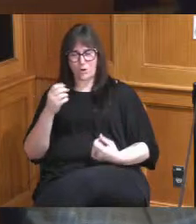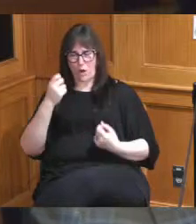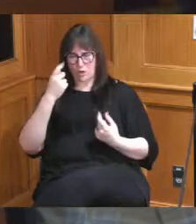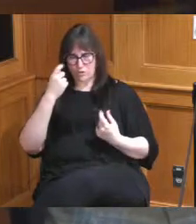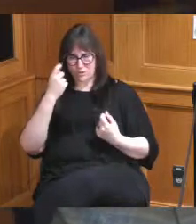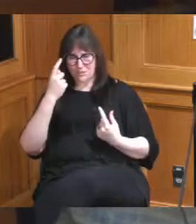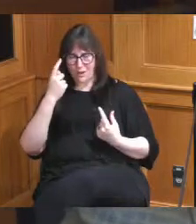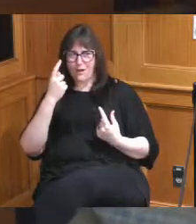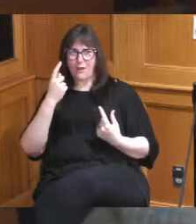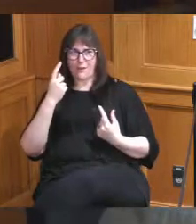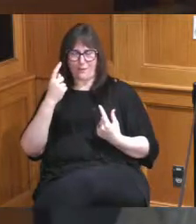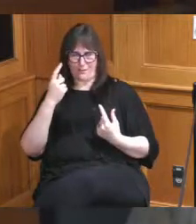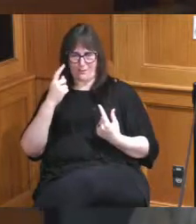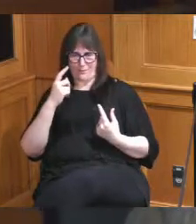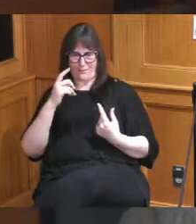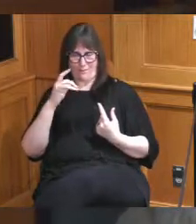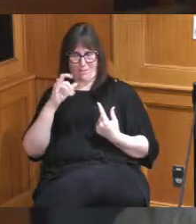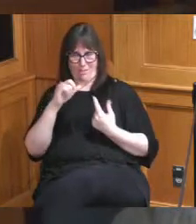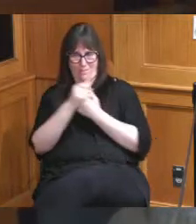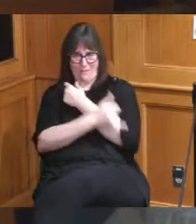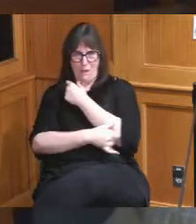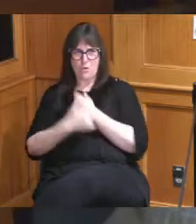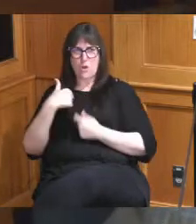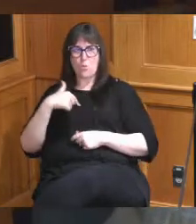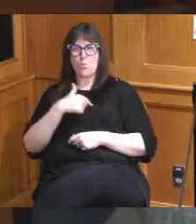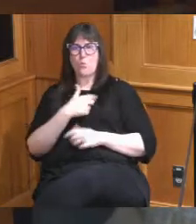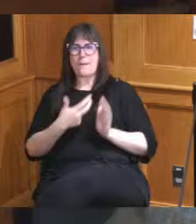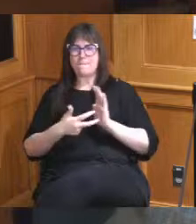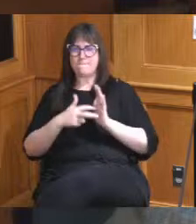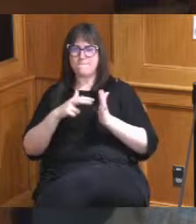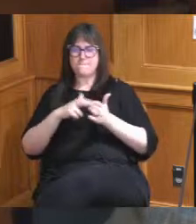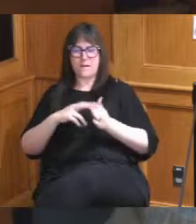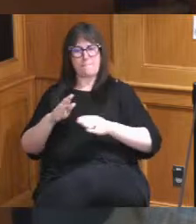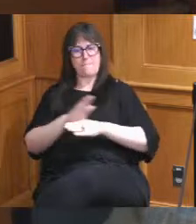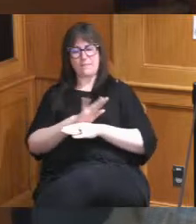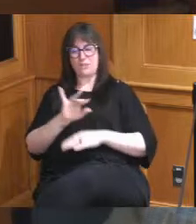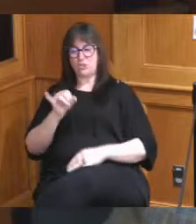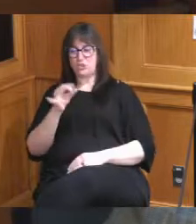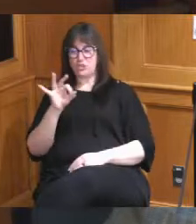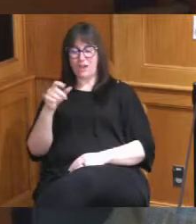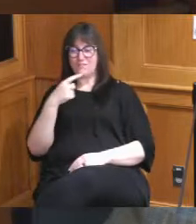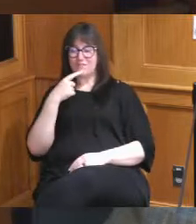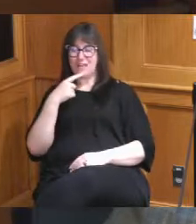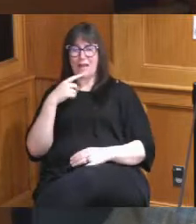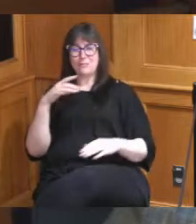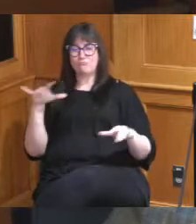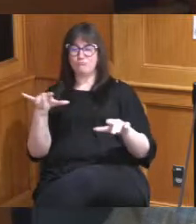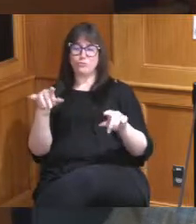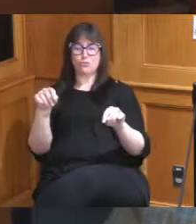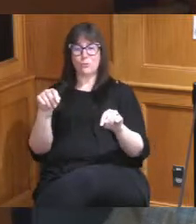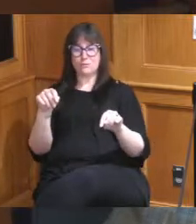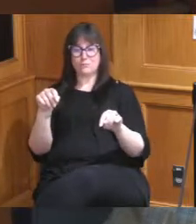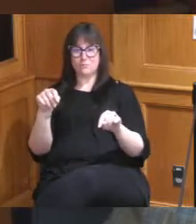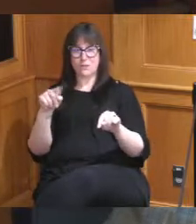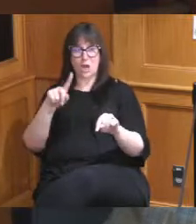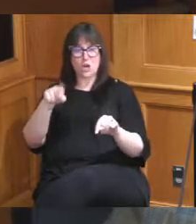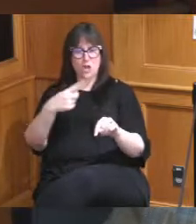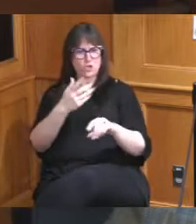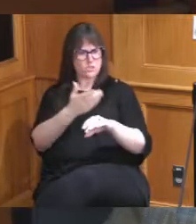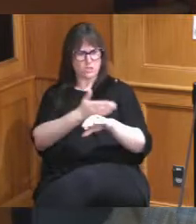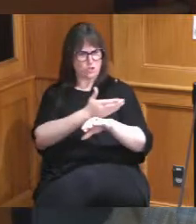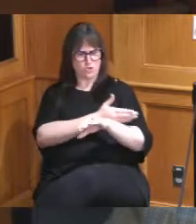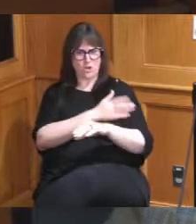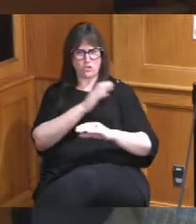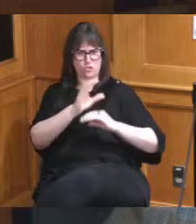that our county, we mean business, and Jeff said, let's do it. And we got not just construction, we talked about